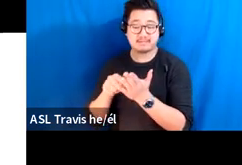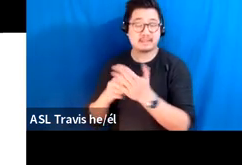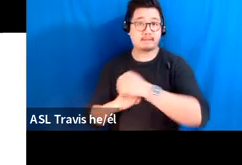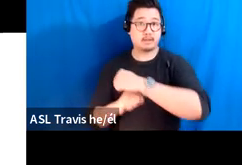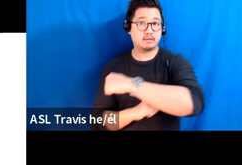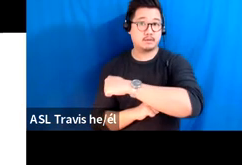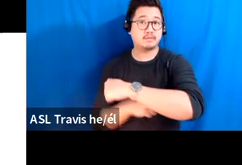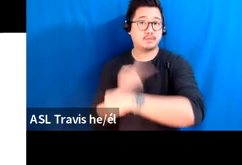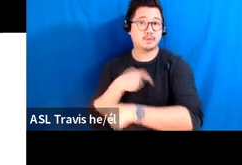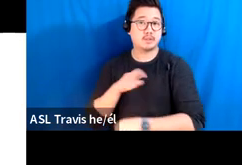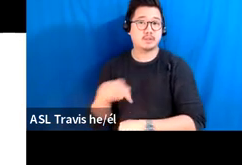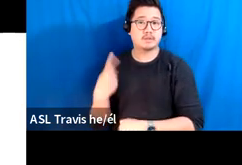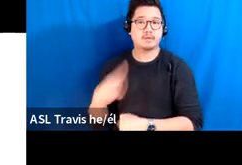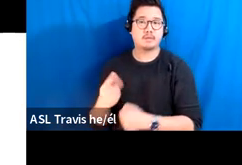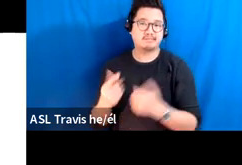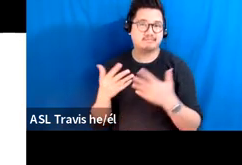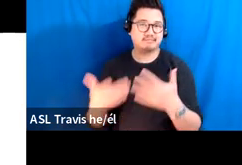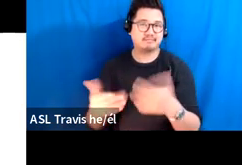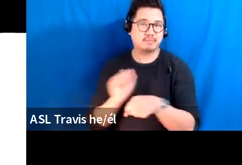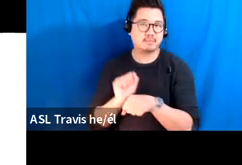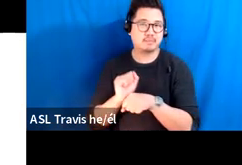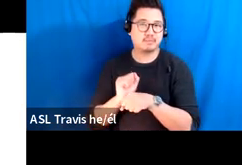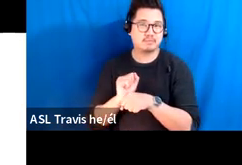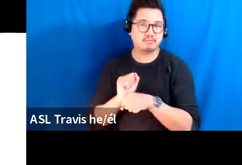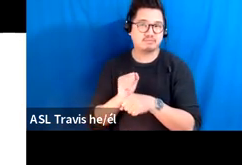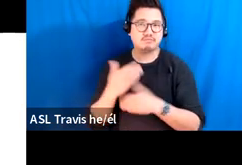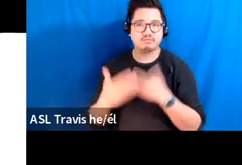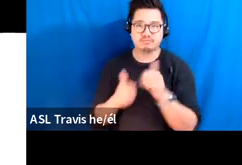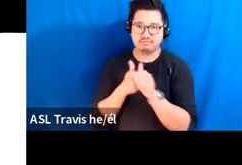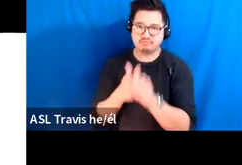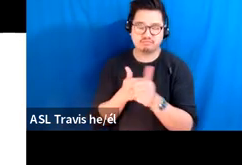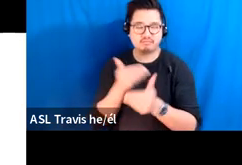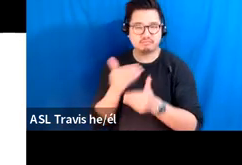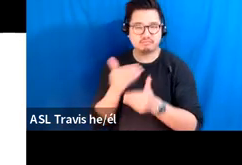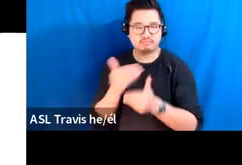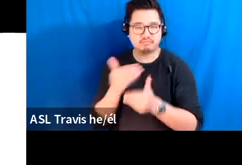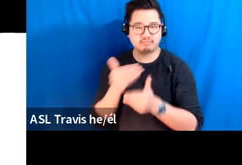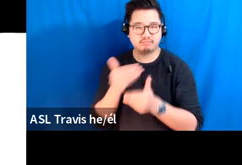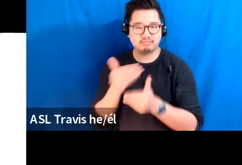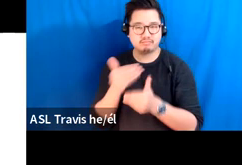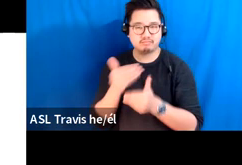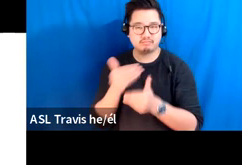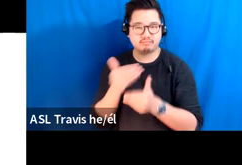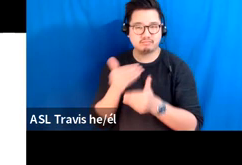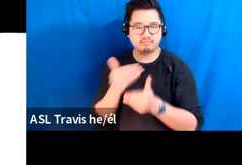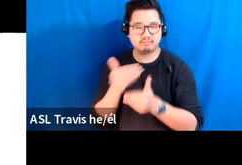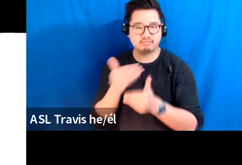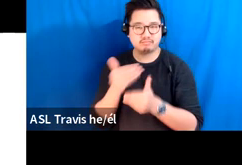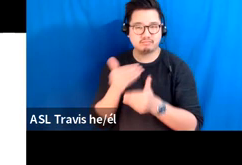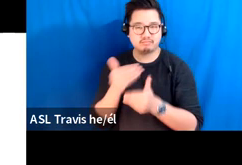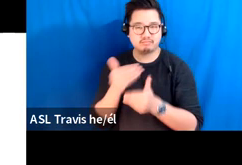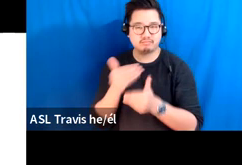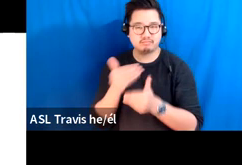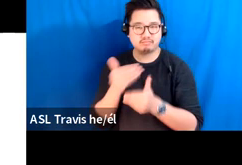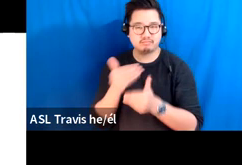need to be able to advance this work with fidelity so as was mentioned we've passed common core graduation requirements